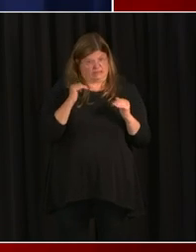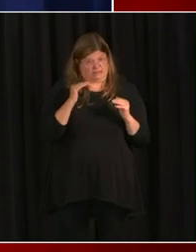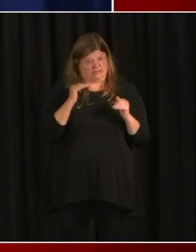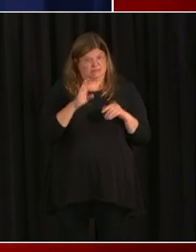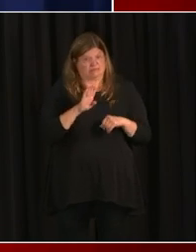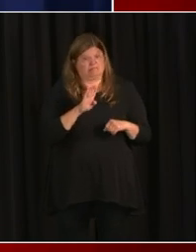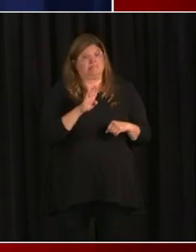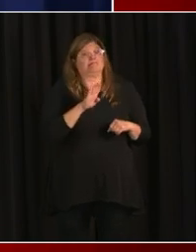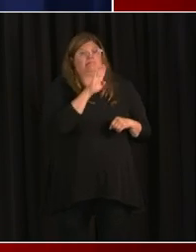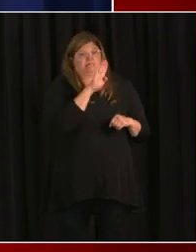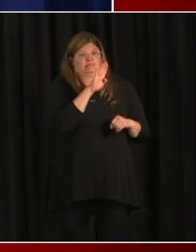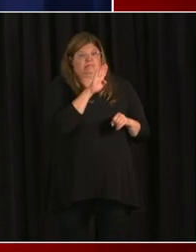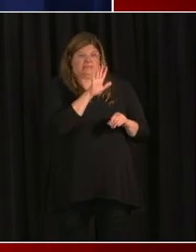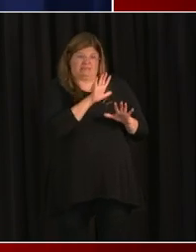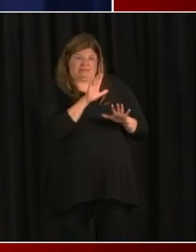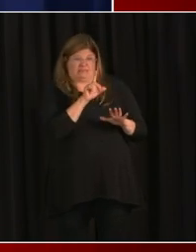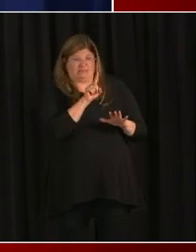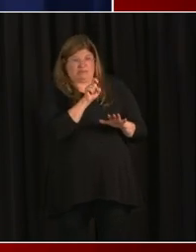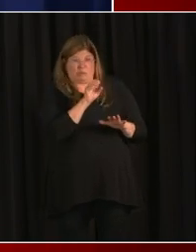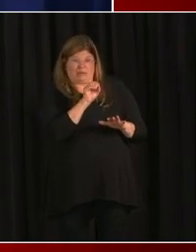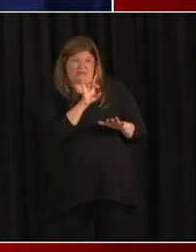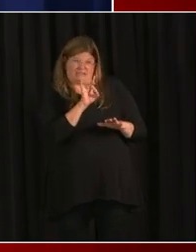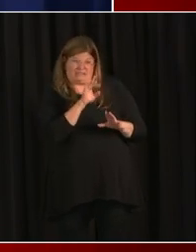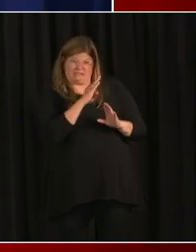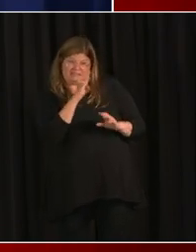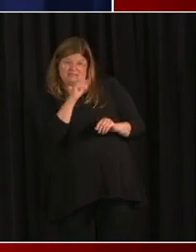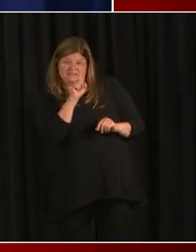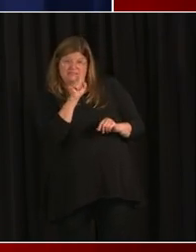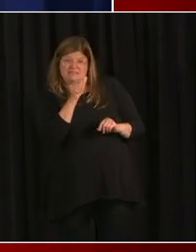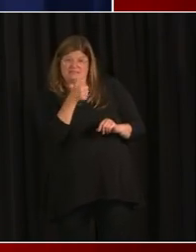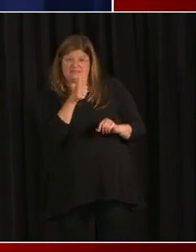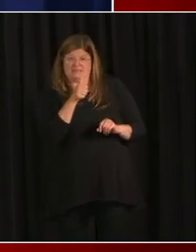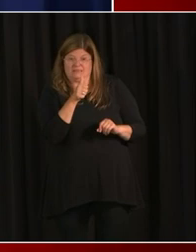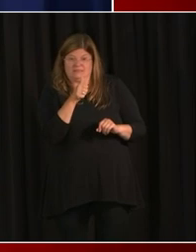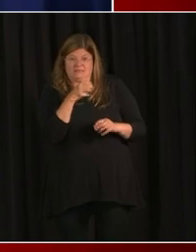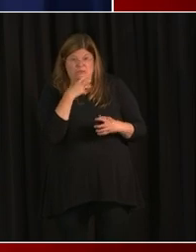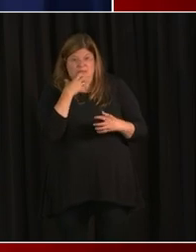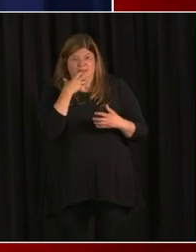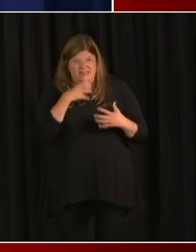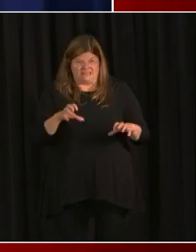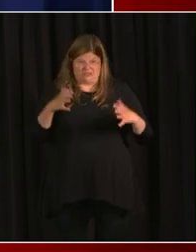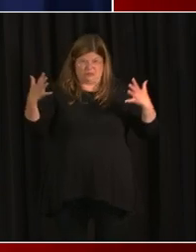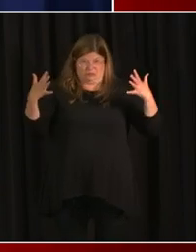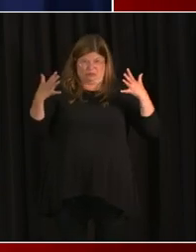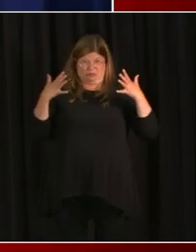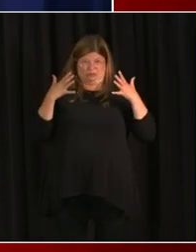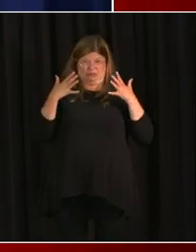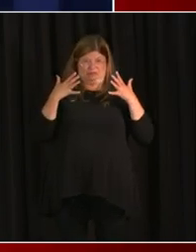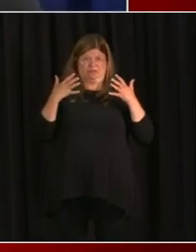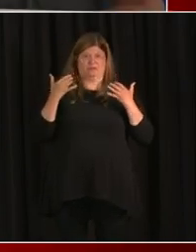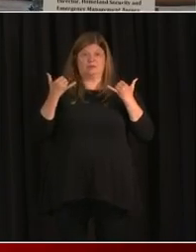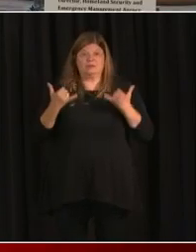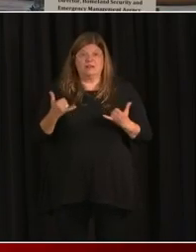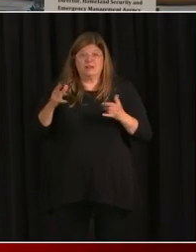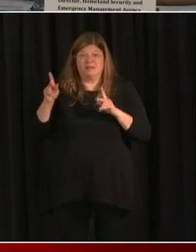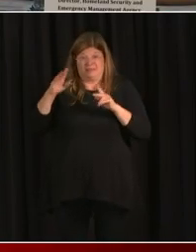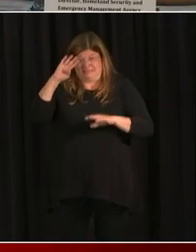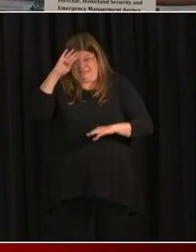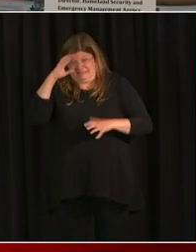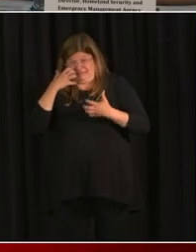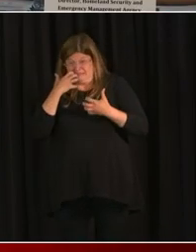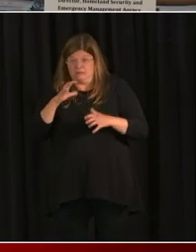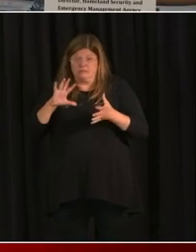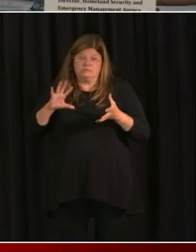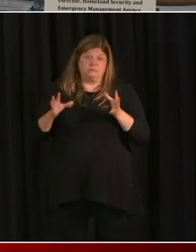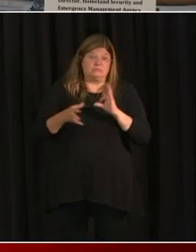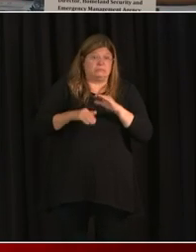to about between 108 and 110 for our heat index today. And just for folks to know, the heat index is a combination